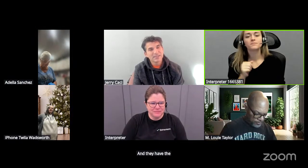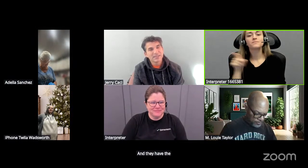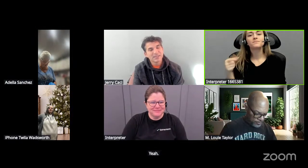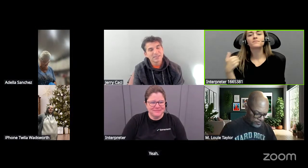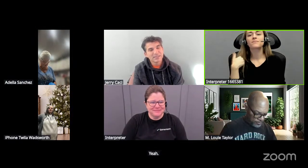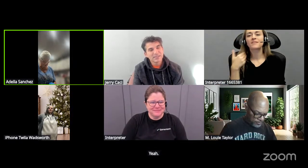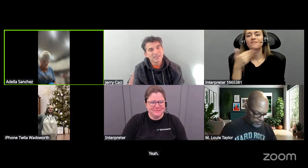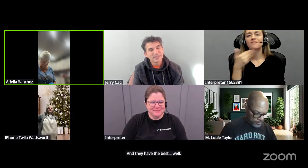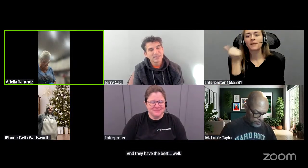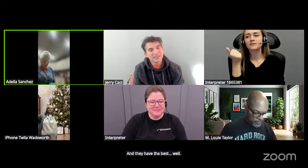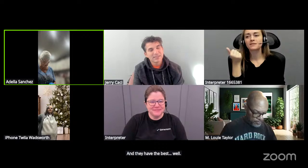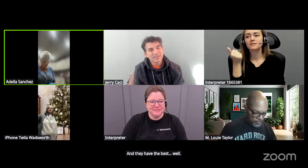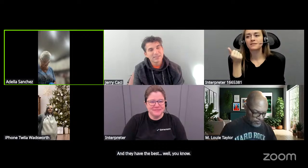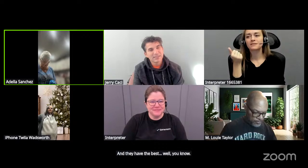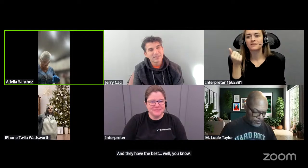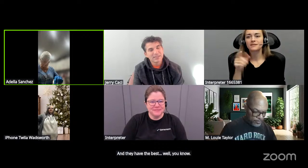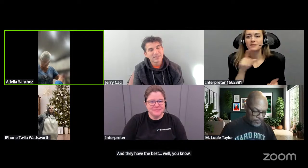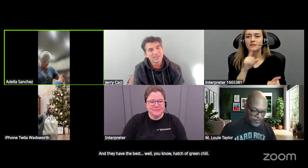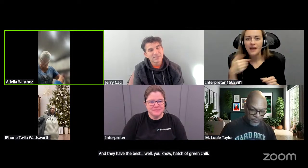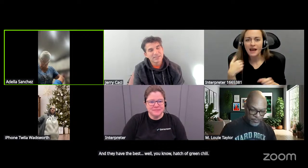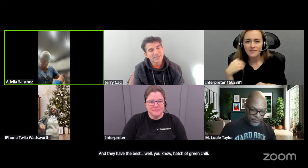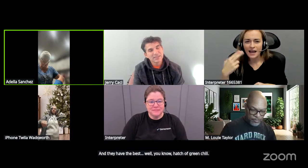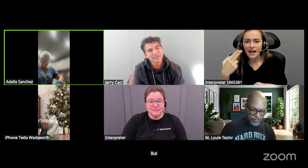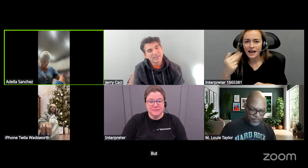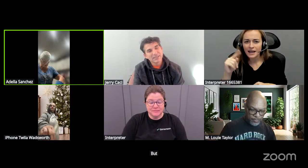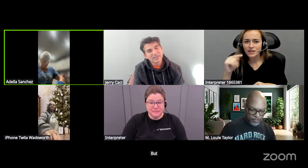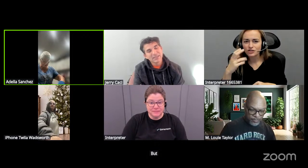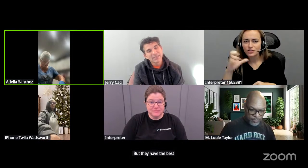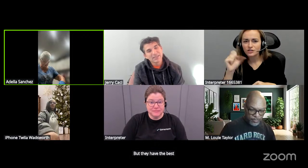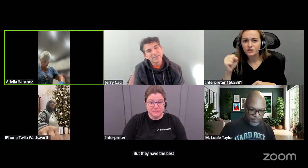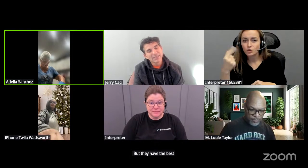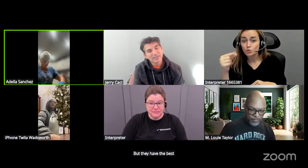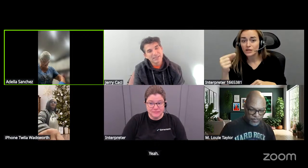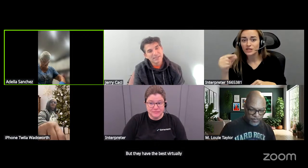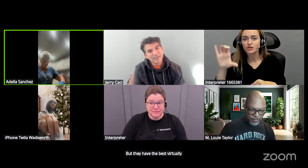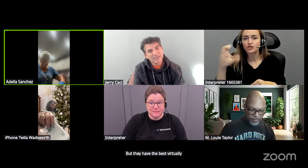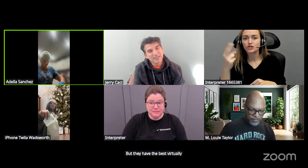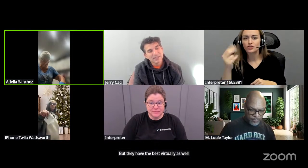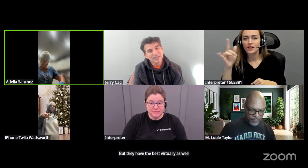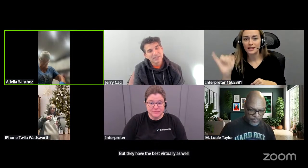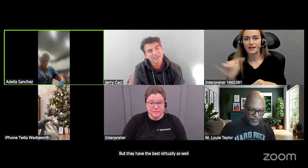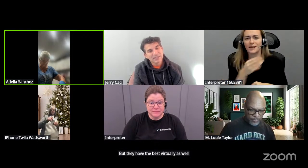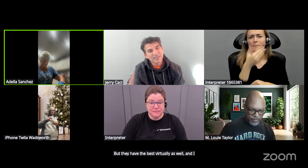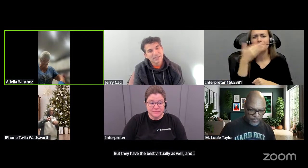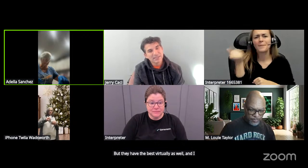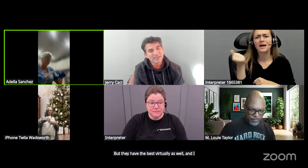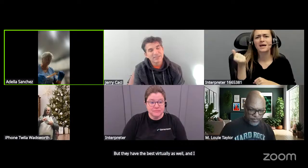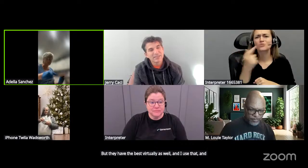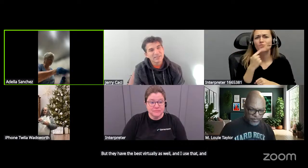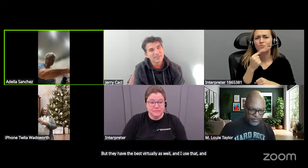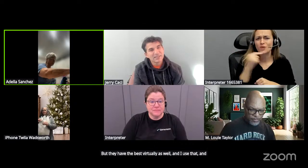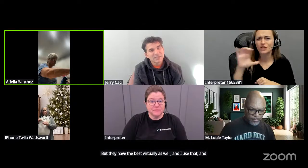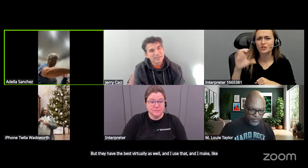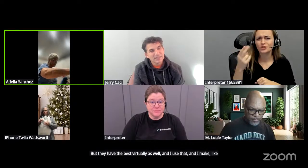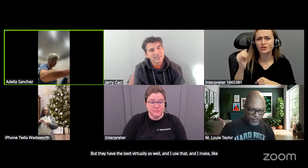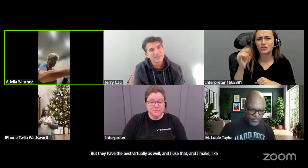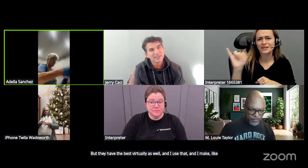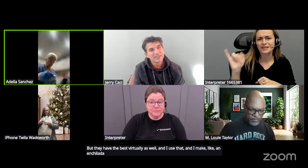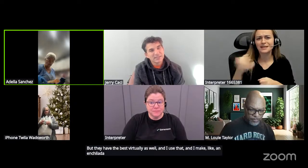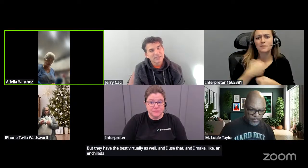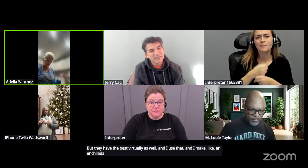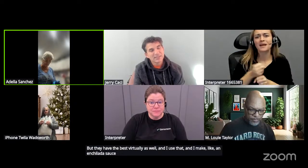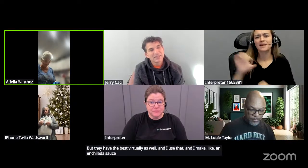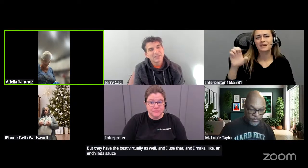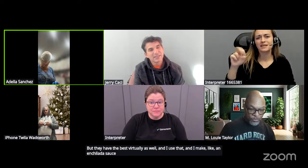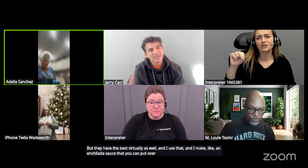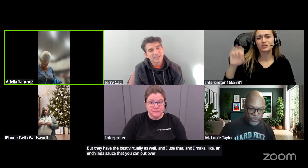they have, Hatcher's green chili, but they have the best red chili as well. And I use that, and I make like an enchilada sauce that you can put